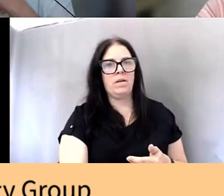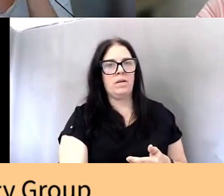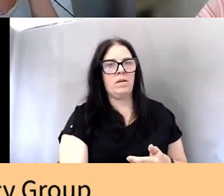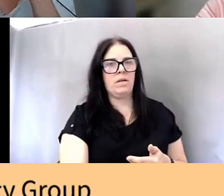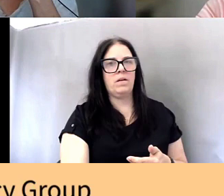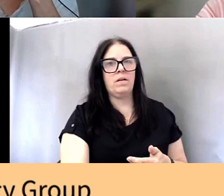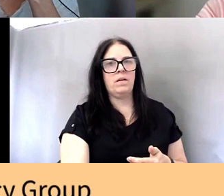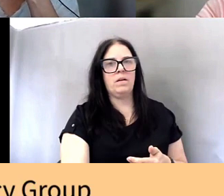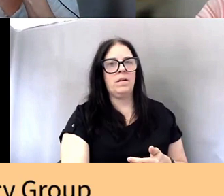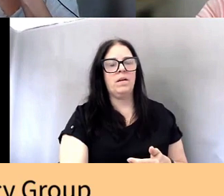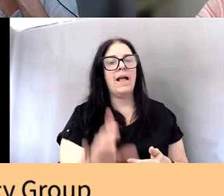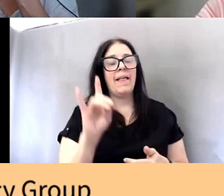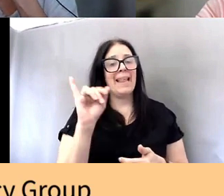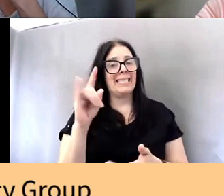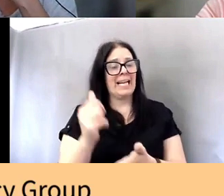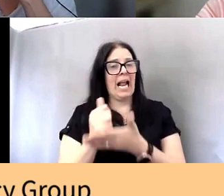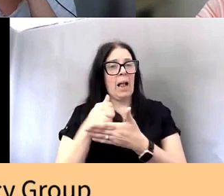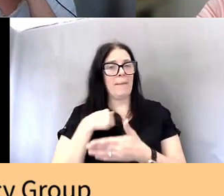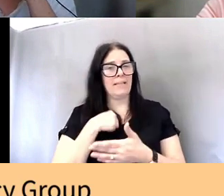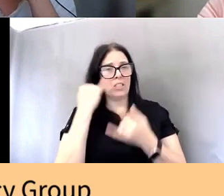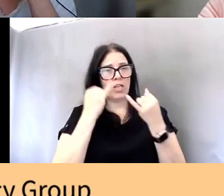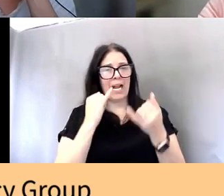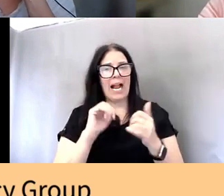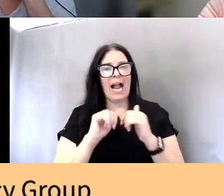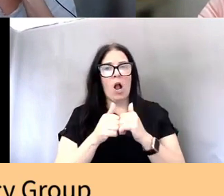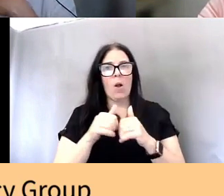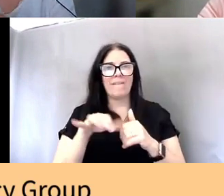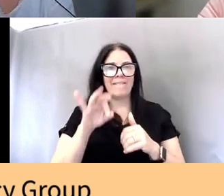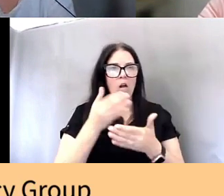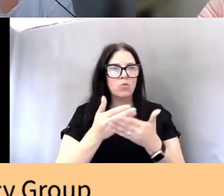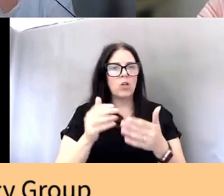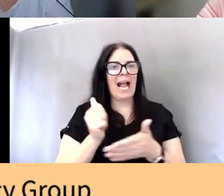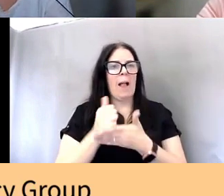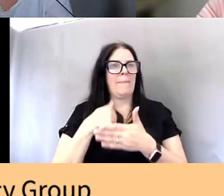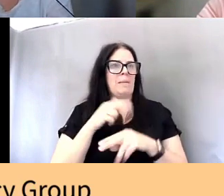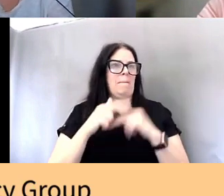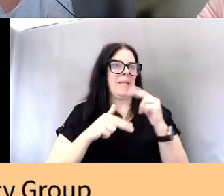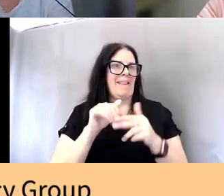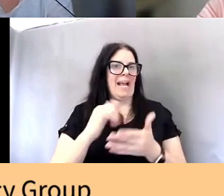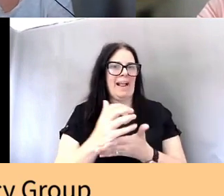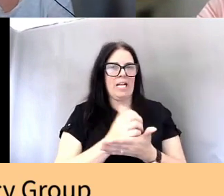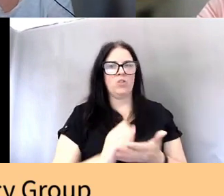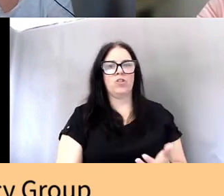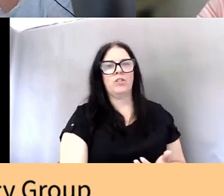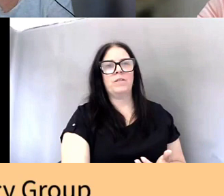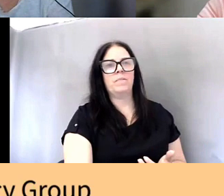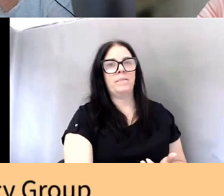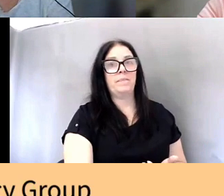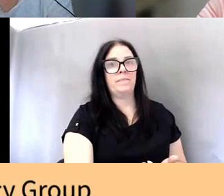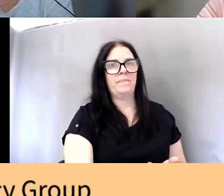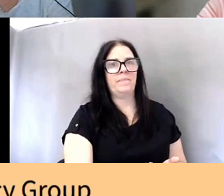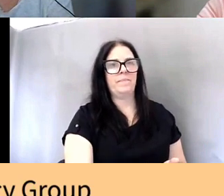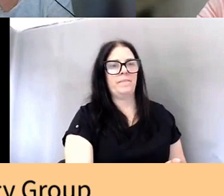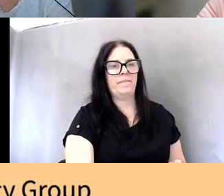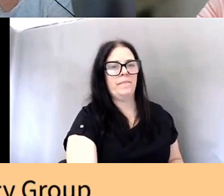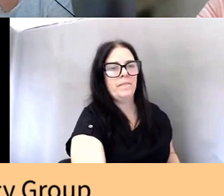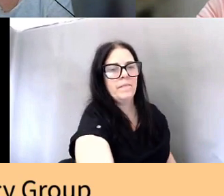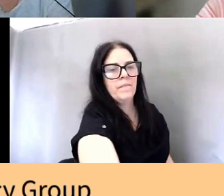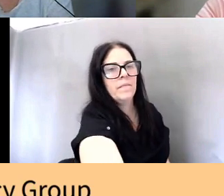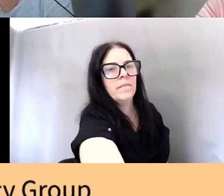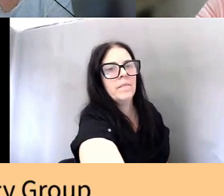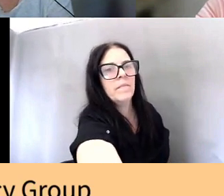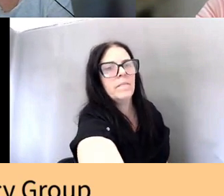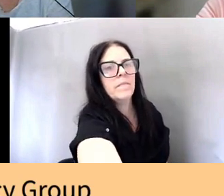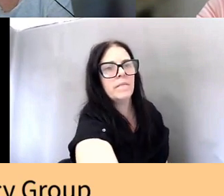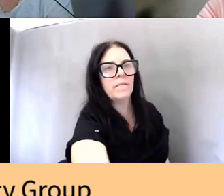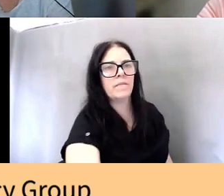They helped us find resources so that we could build this collection. So we are very happy and proud